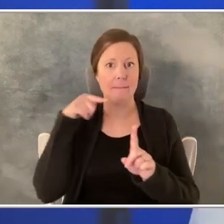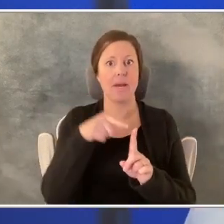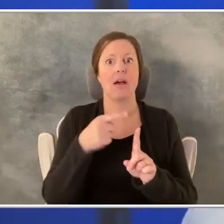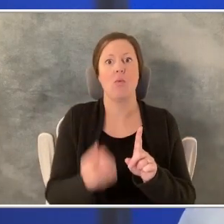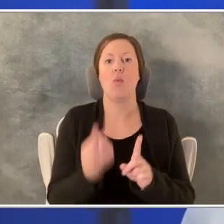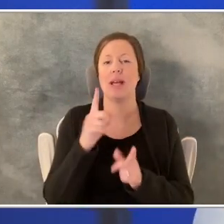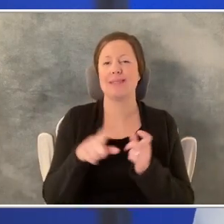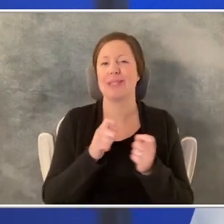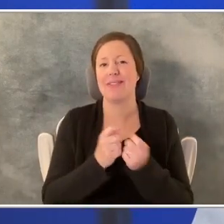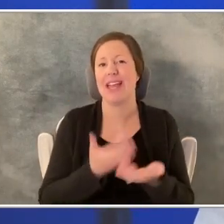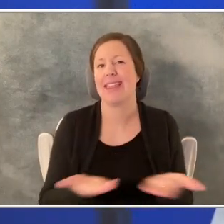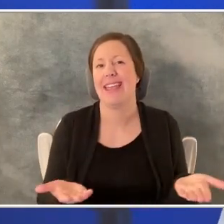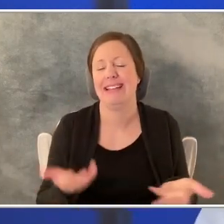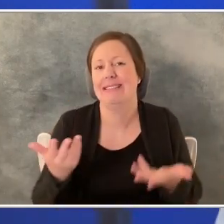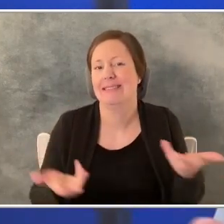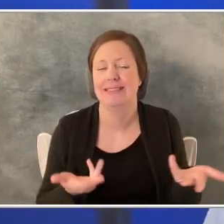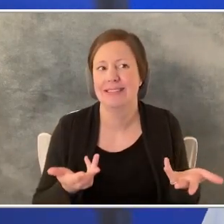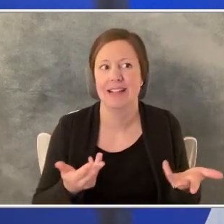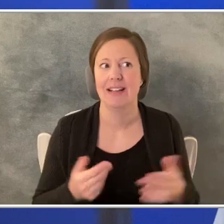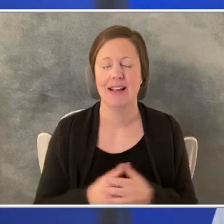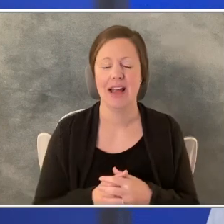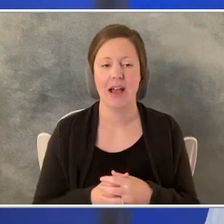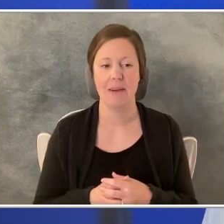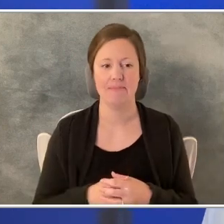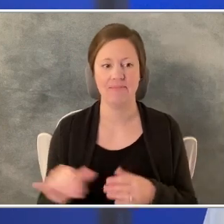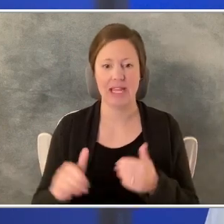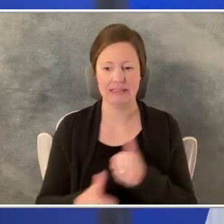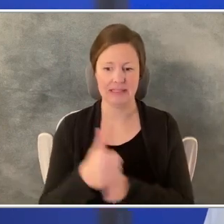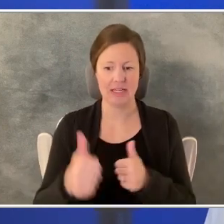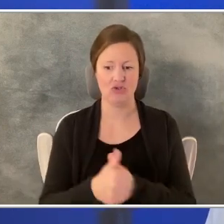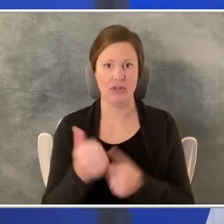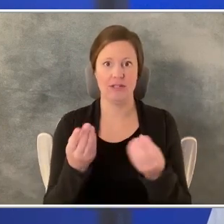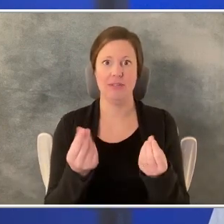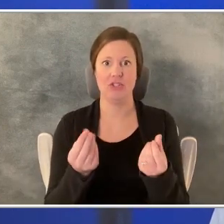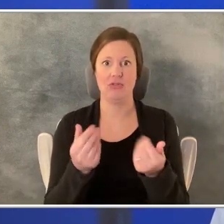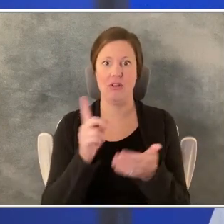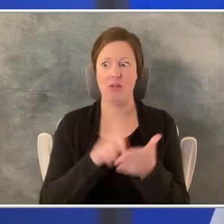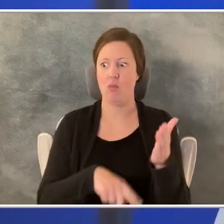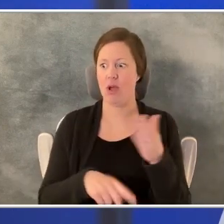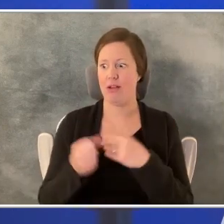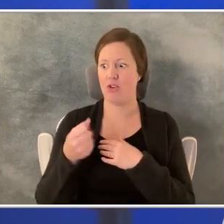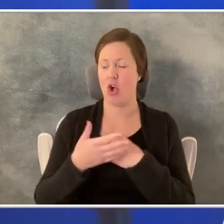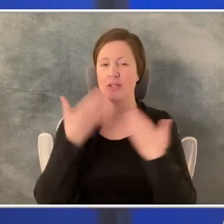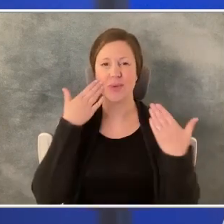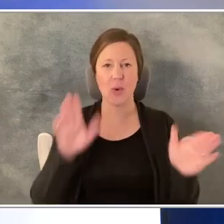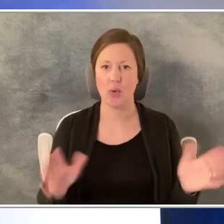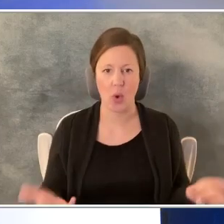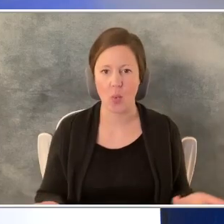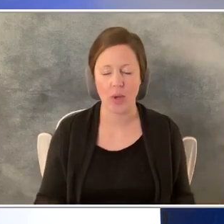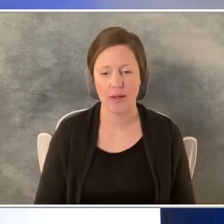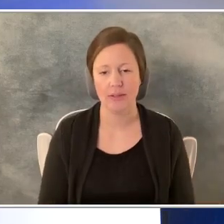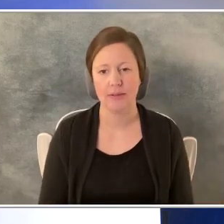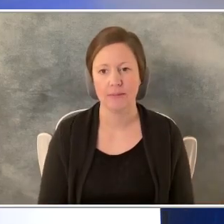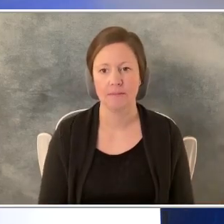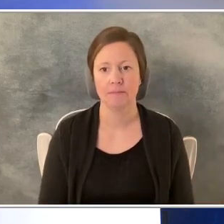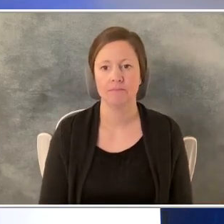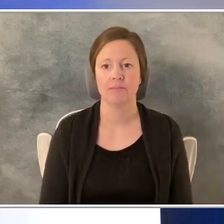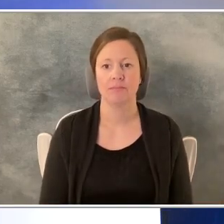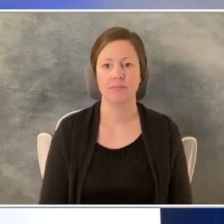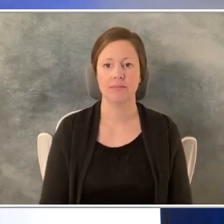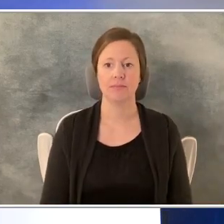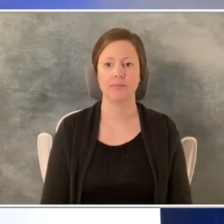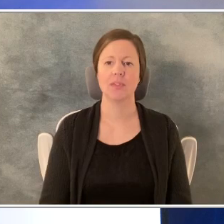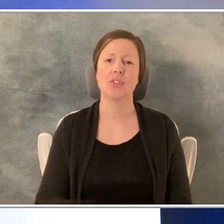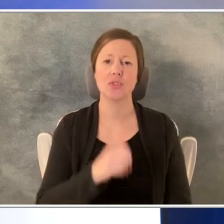or what, hazardous material that drives that risk. But we do know there is a higher risk. So it's not a huge leap to